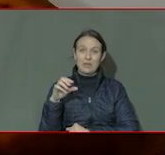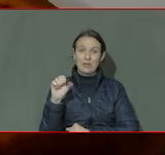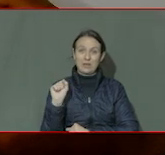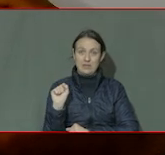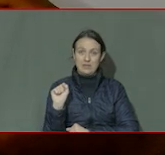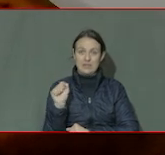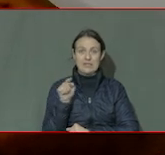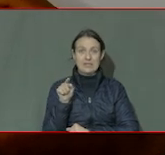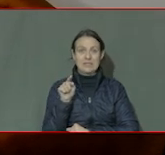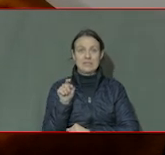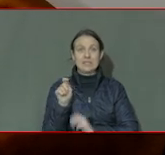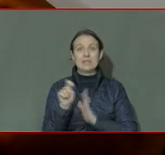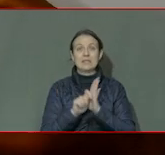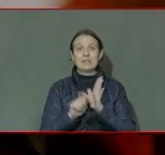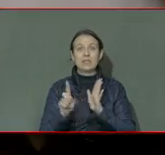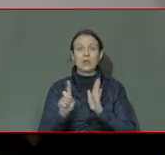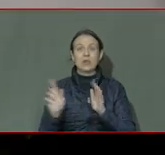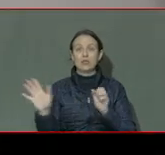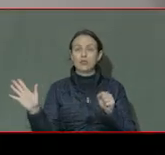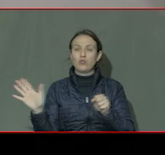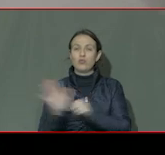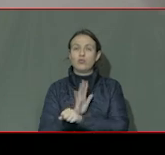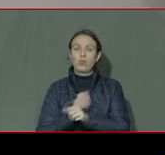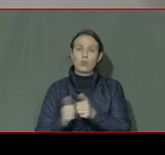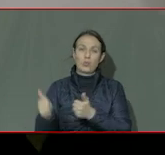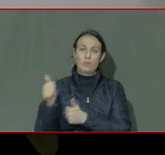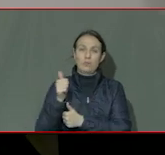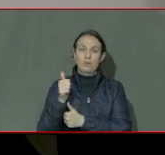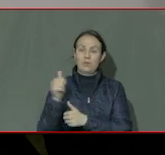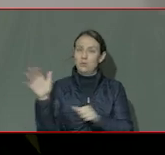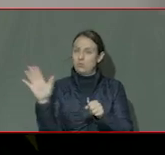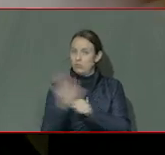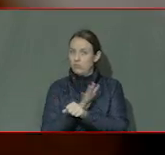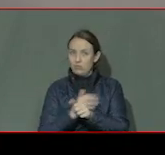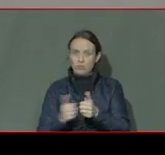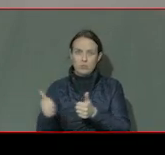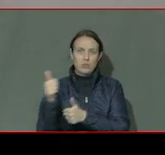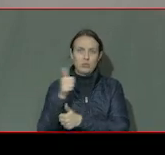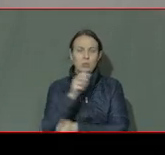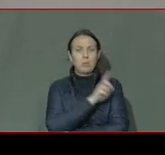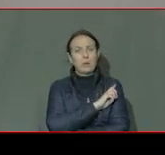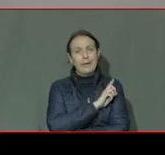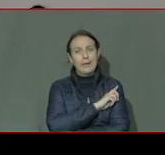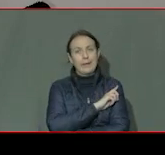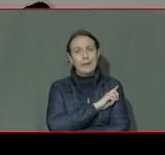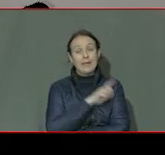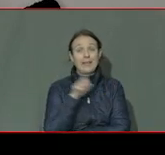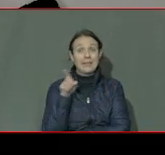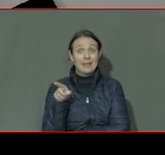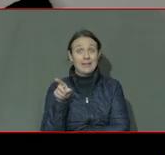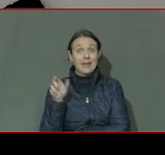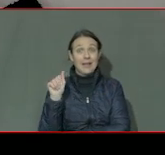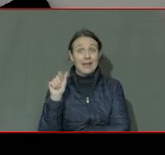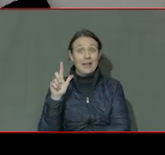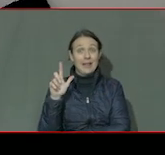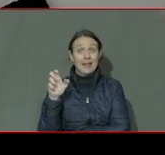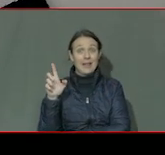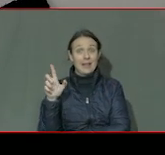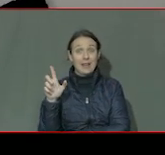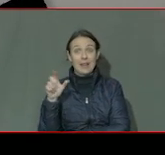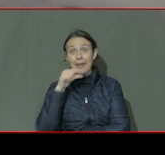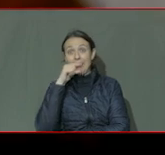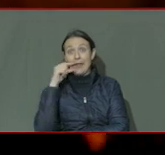here? It's complete dominance. Why is it complete dominance? This allele, you say allele A